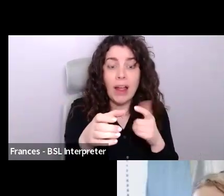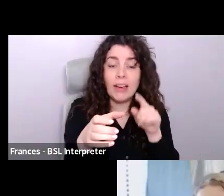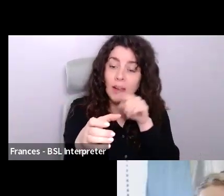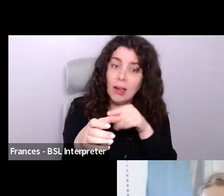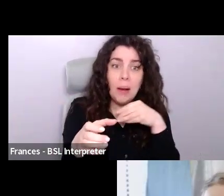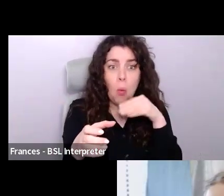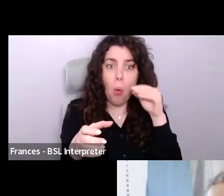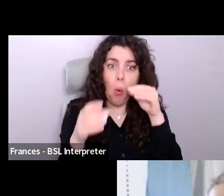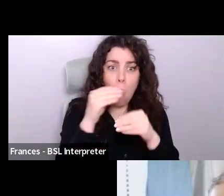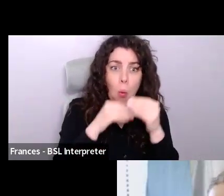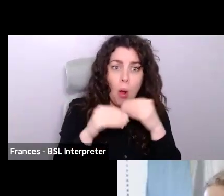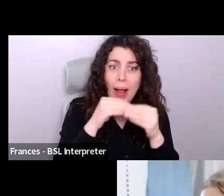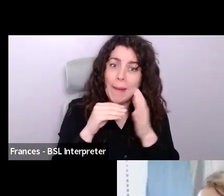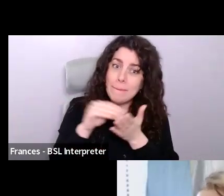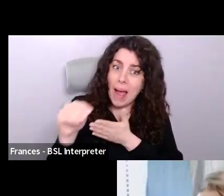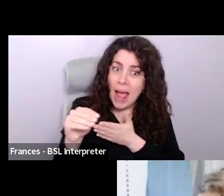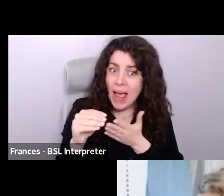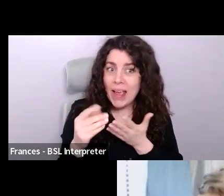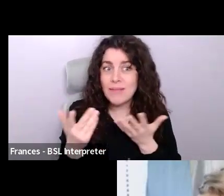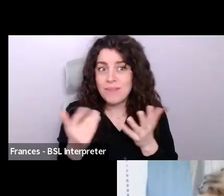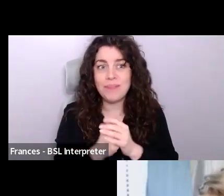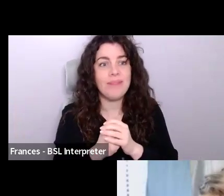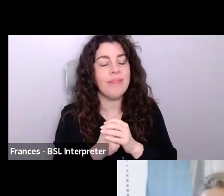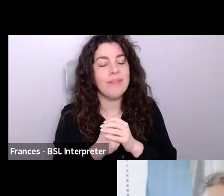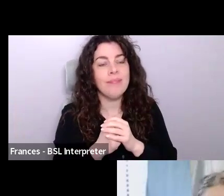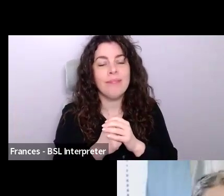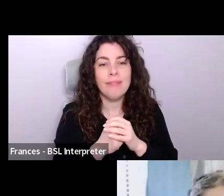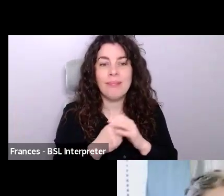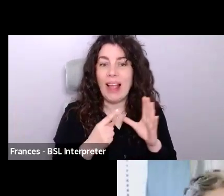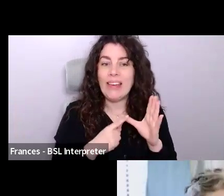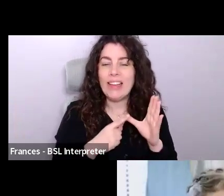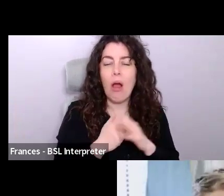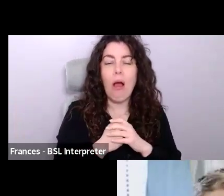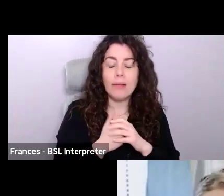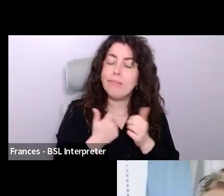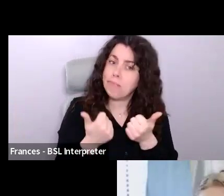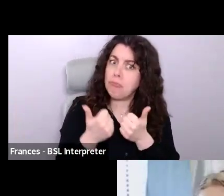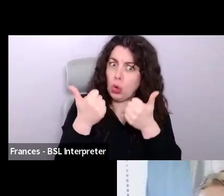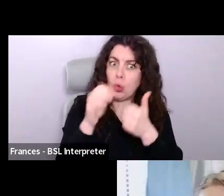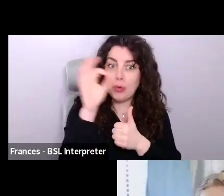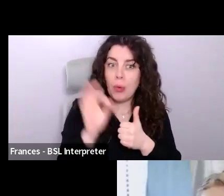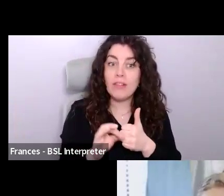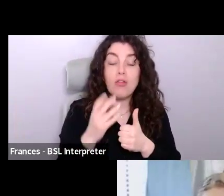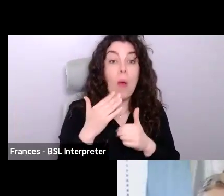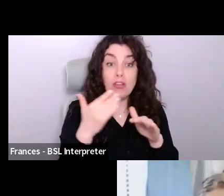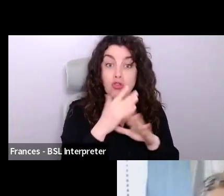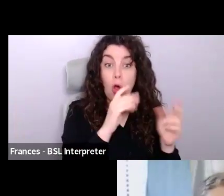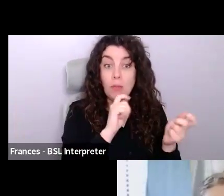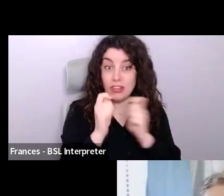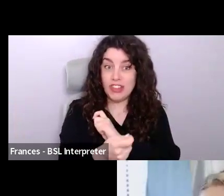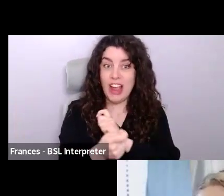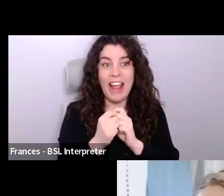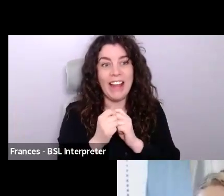I guess? That's such good questions, very practical questions. So the first one, where you're changing jobs. So that's sort